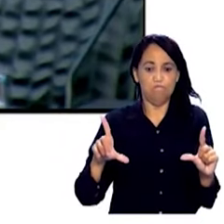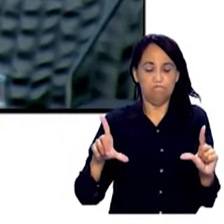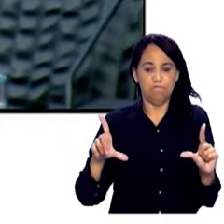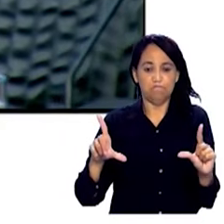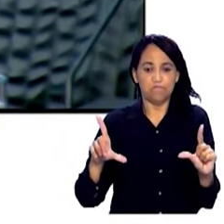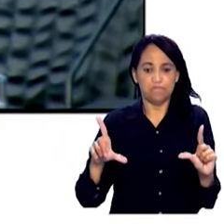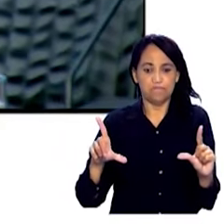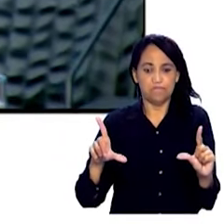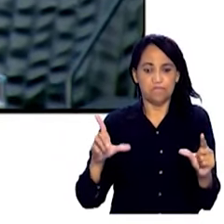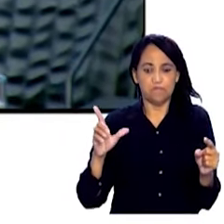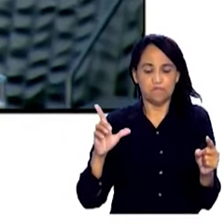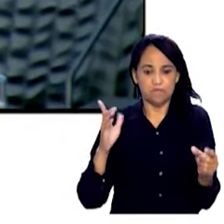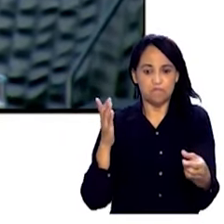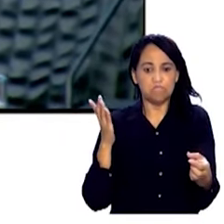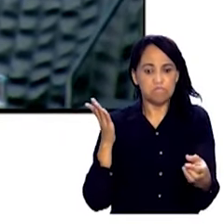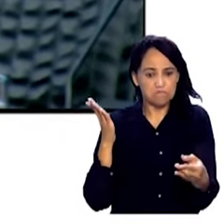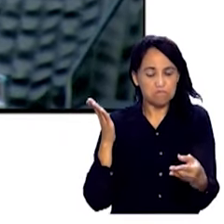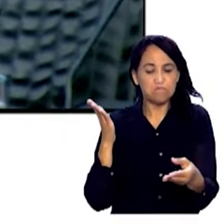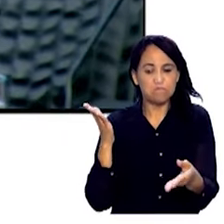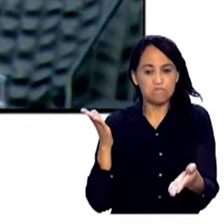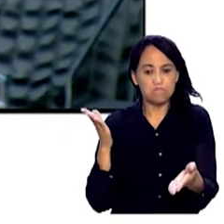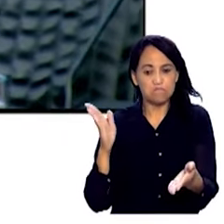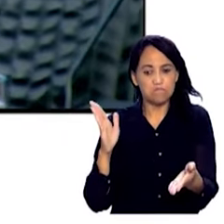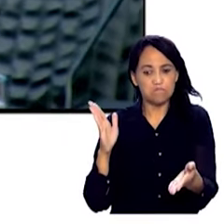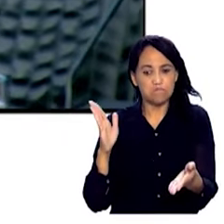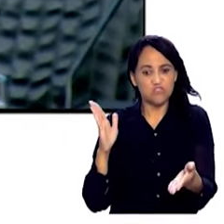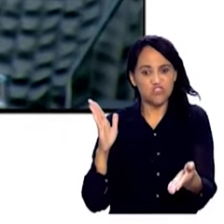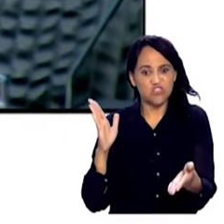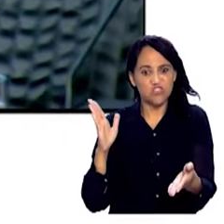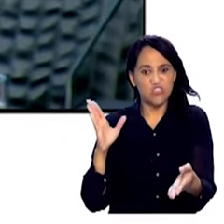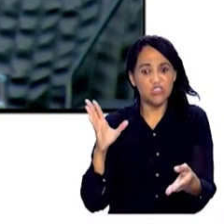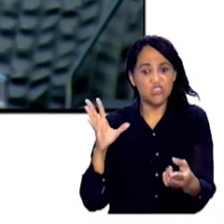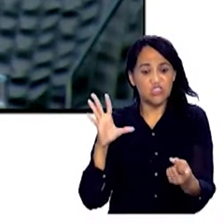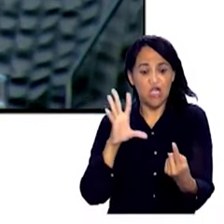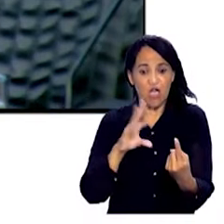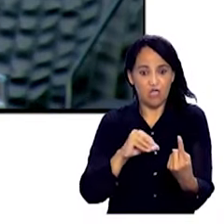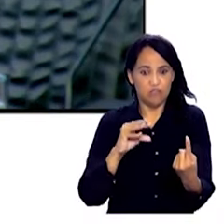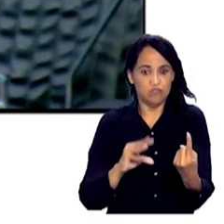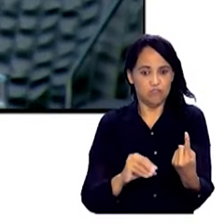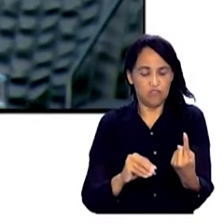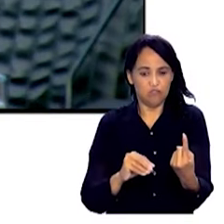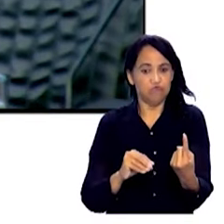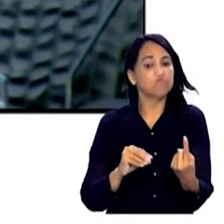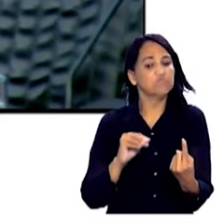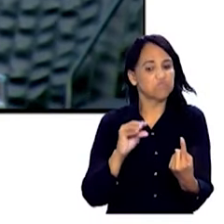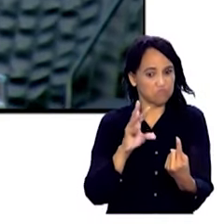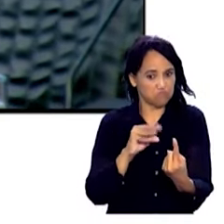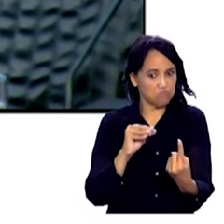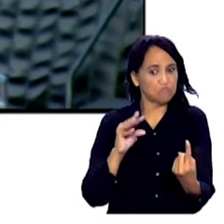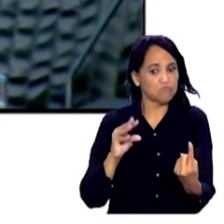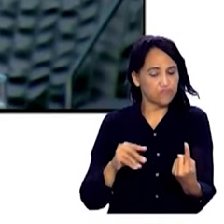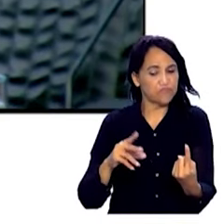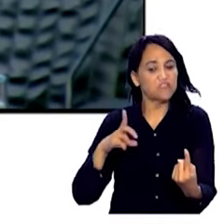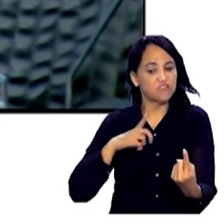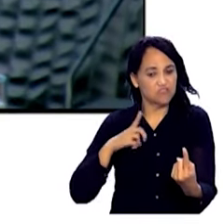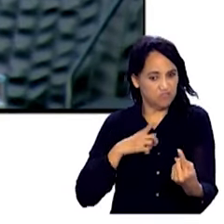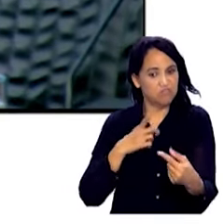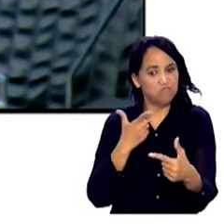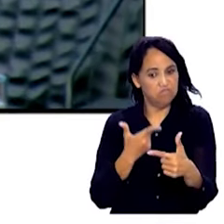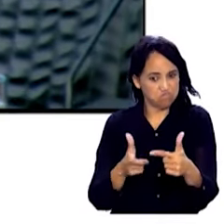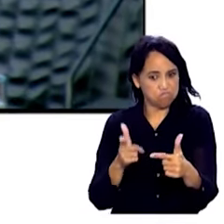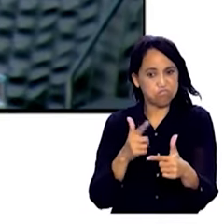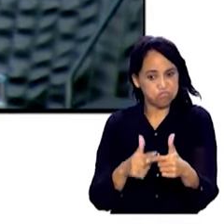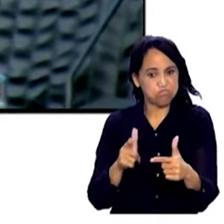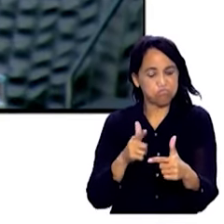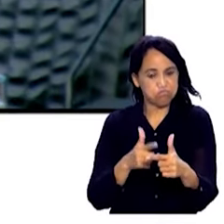political Party as the appointing president which has fueled some Resistance to appointments by the opposition Party famously